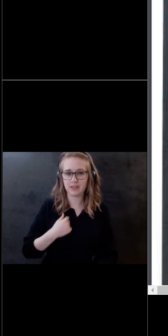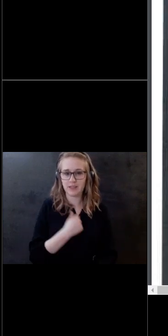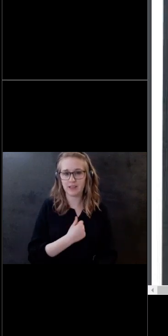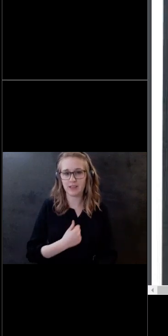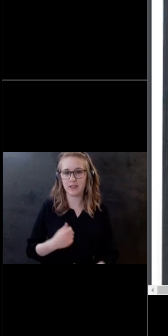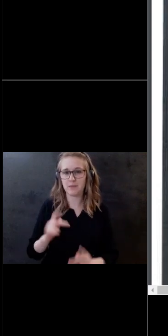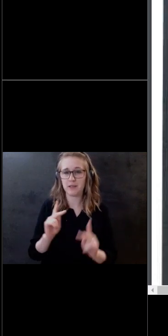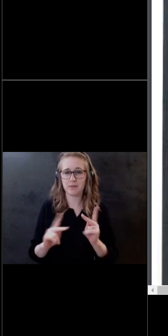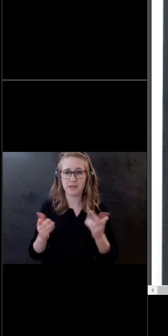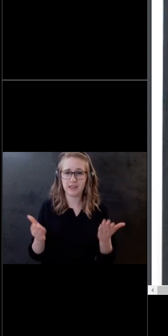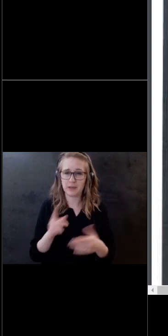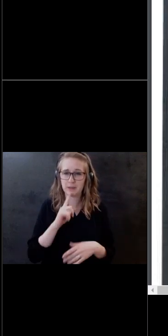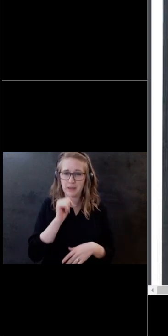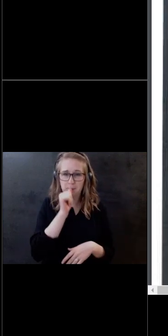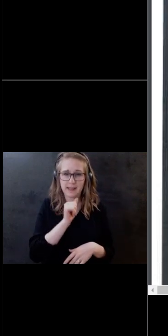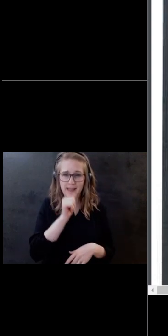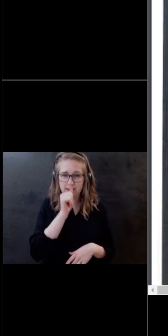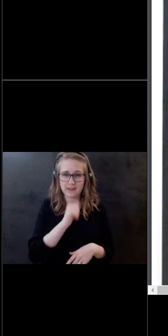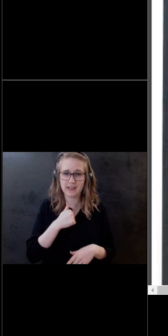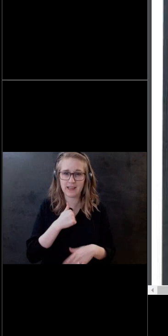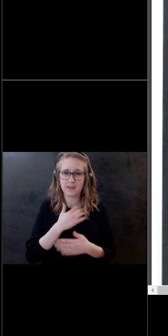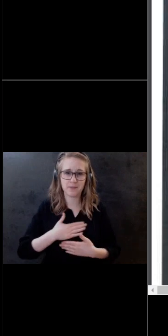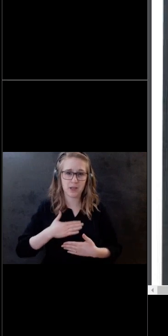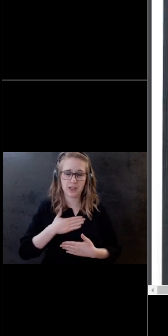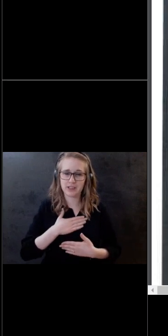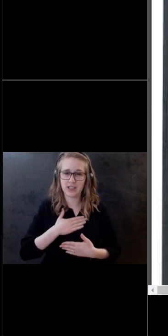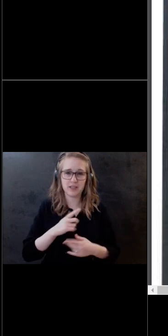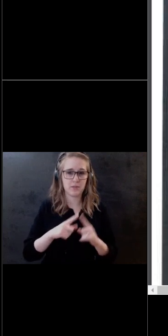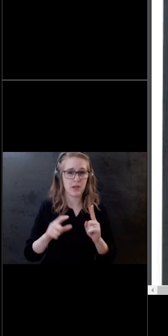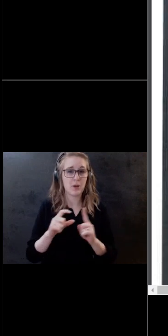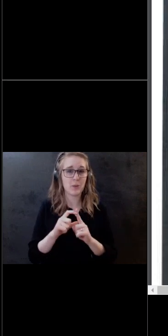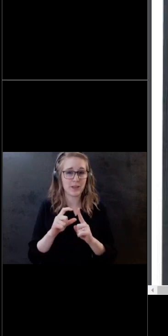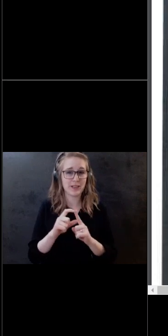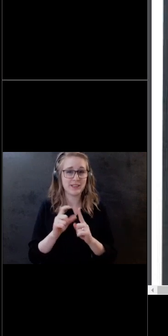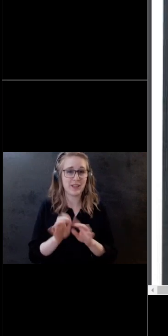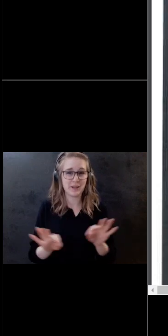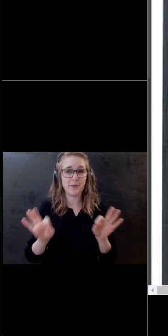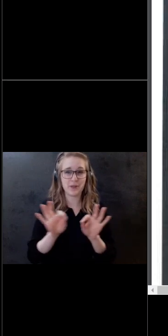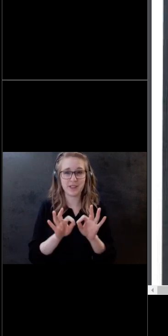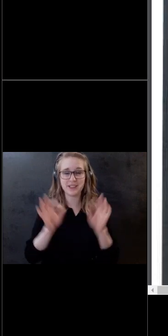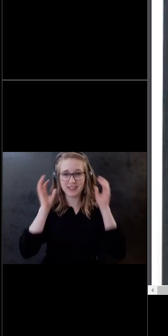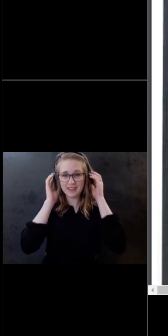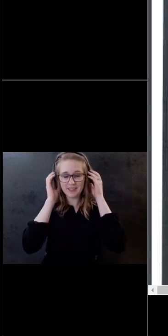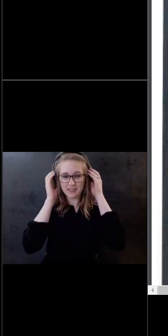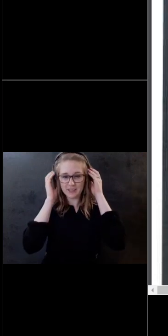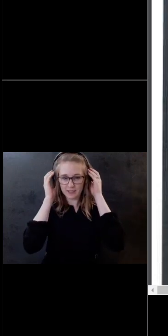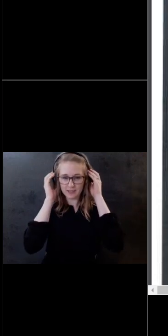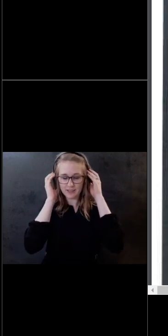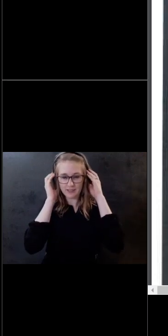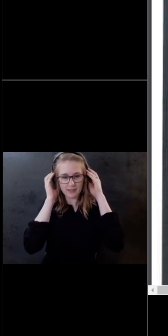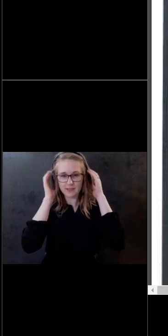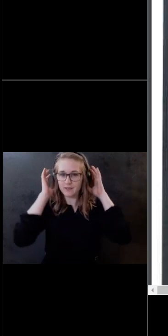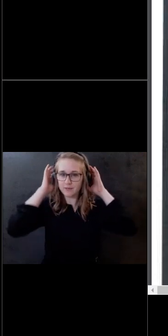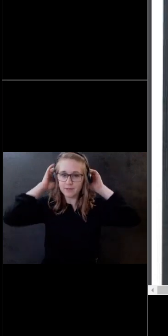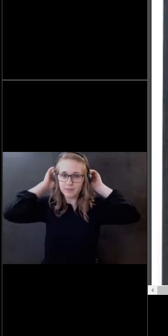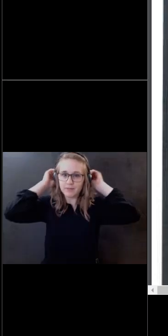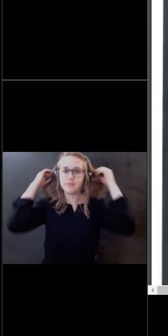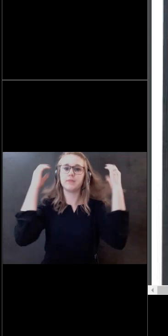very patient. I apologize, but words are important. So assuming